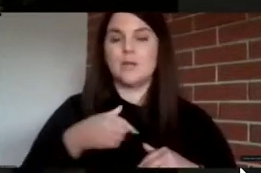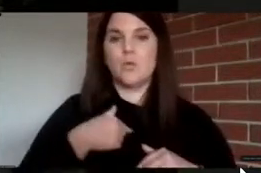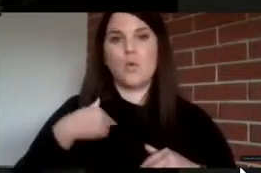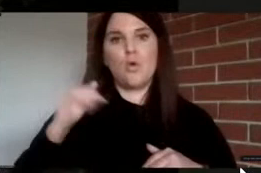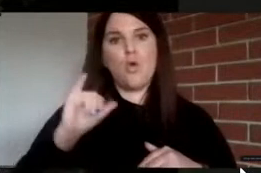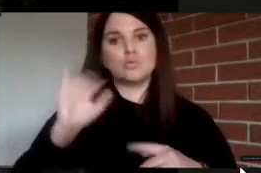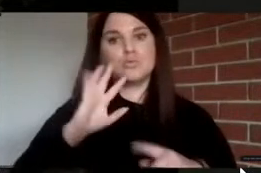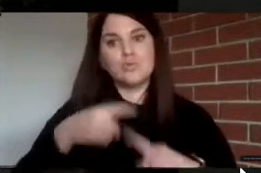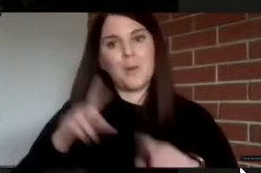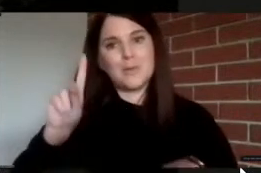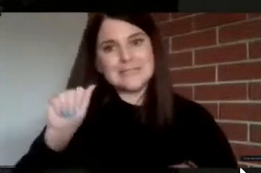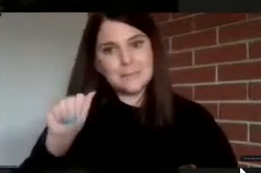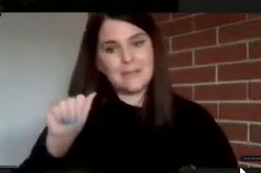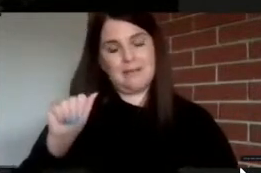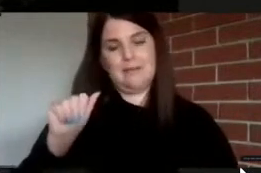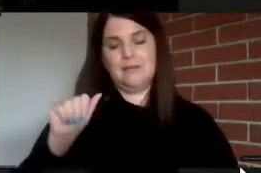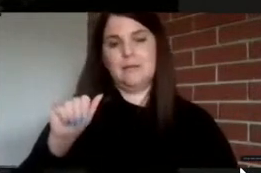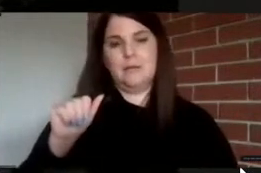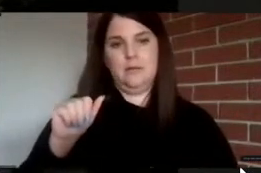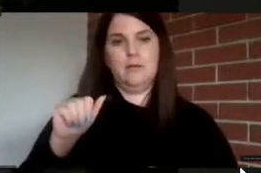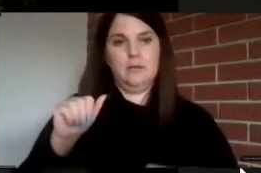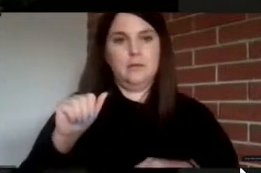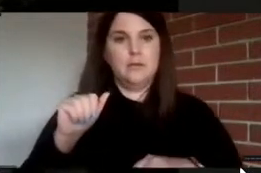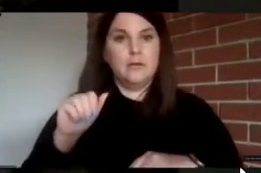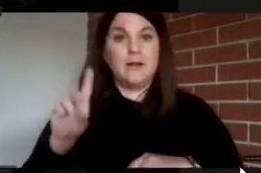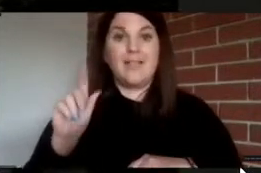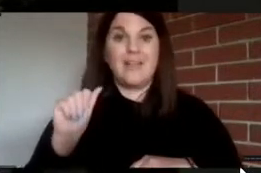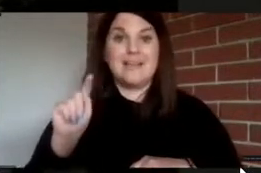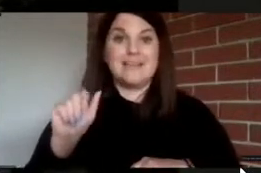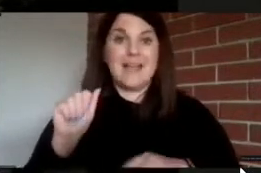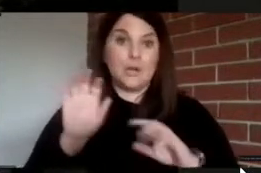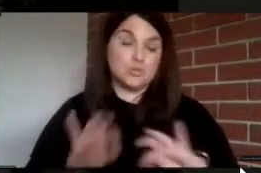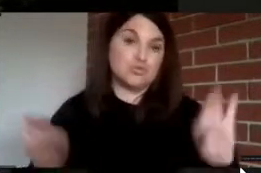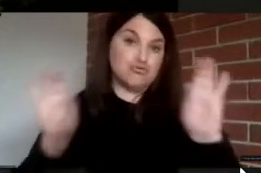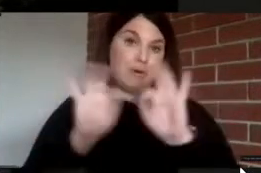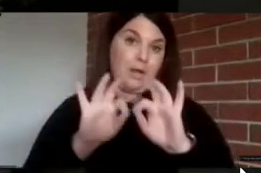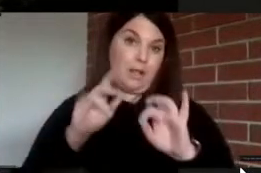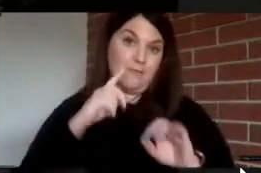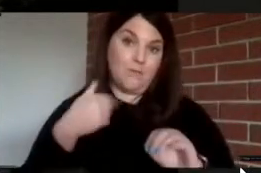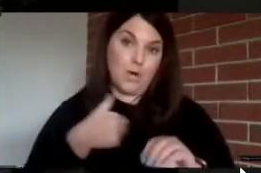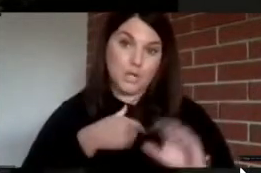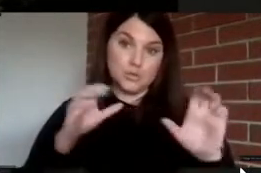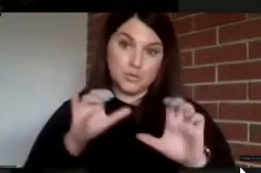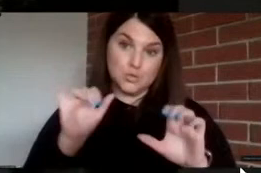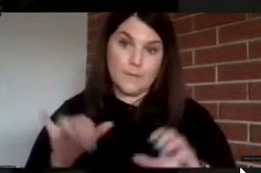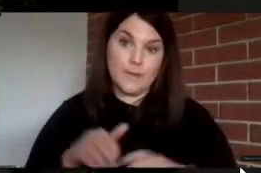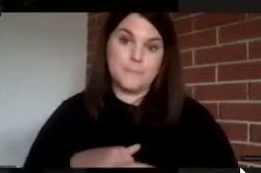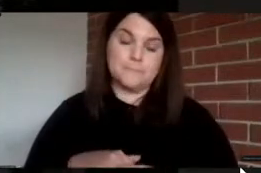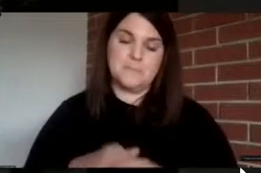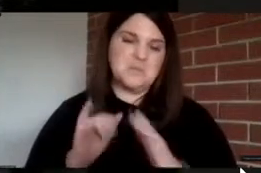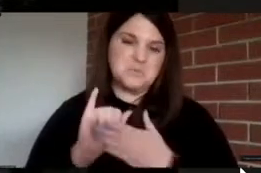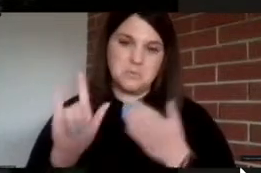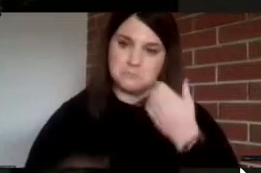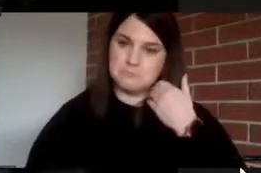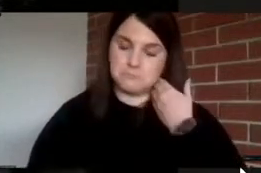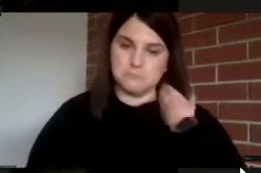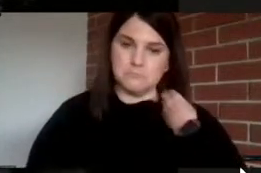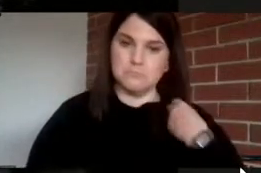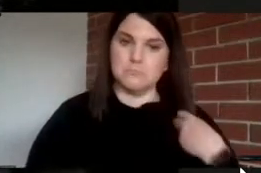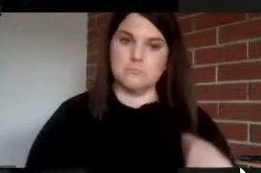about disability in that context, the data is going to be critical in order for us to do that. So that's all I have to say.